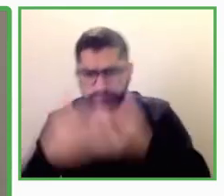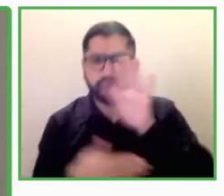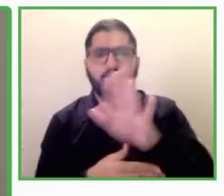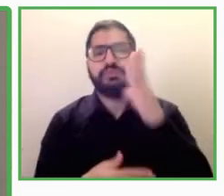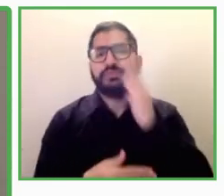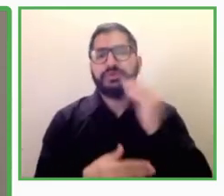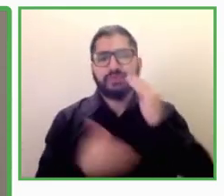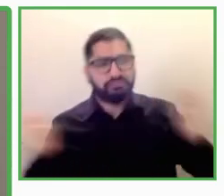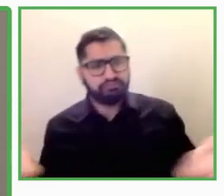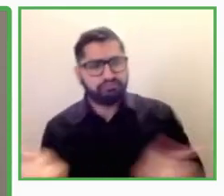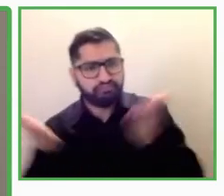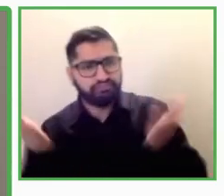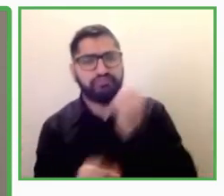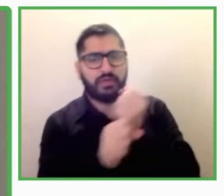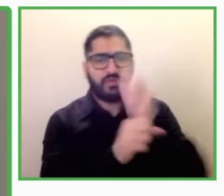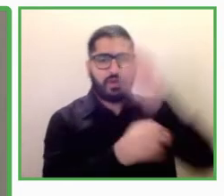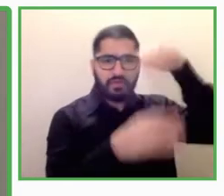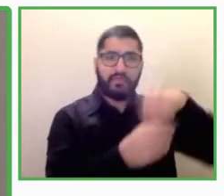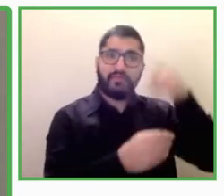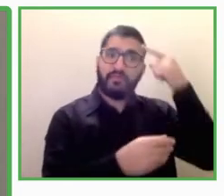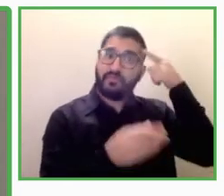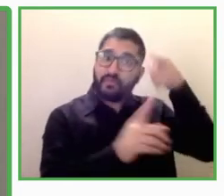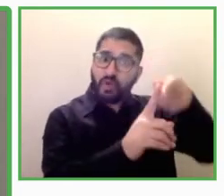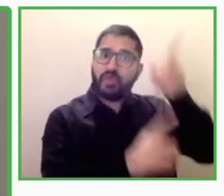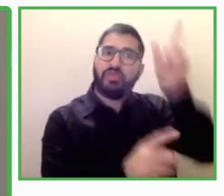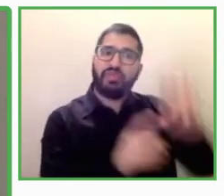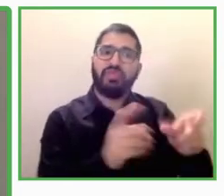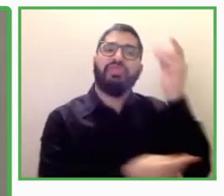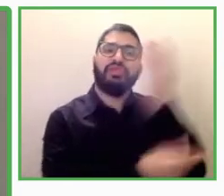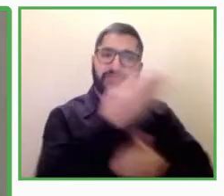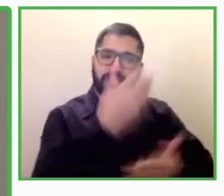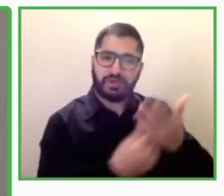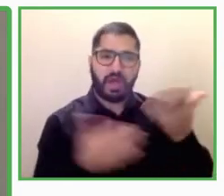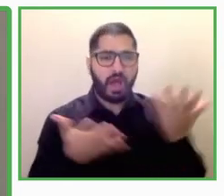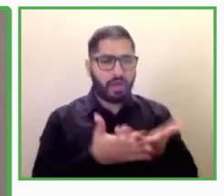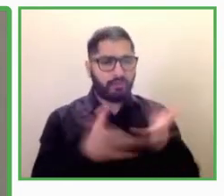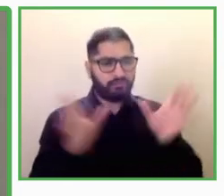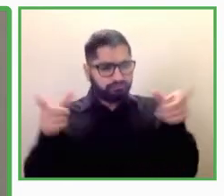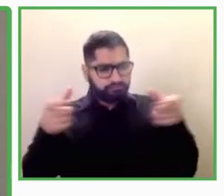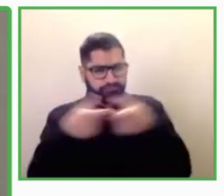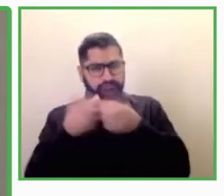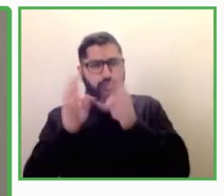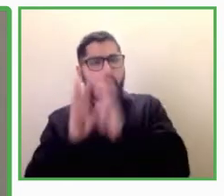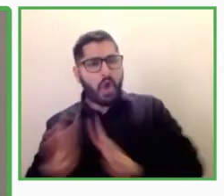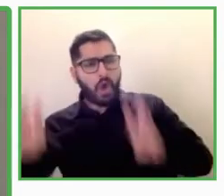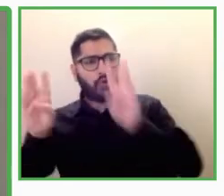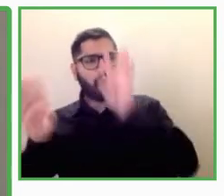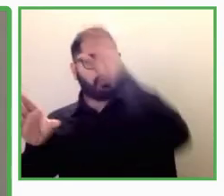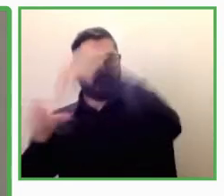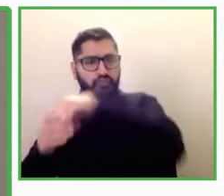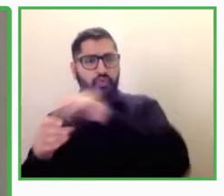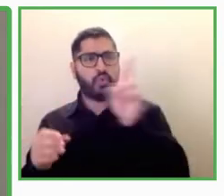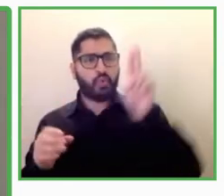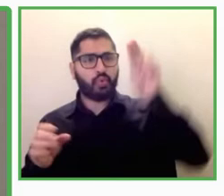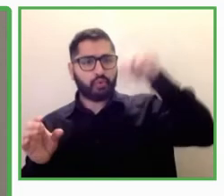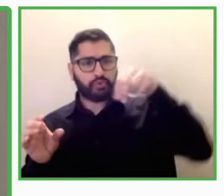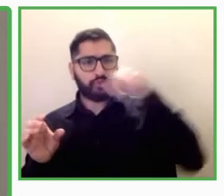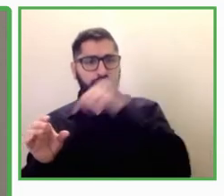for disabled people. A few months ago, the UN Committee for Disabled People